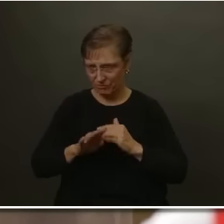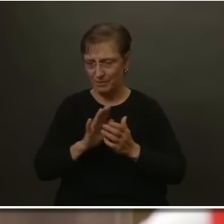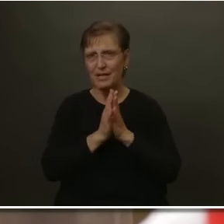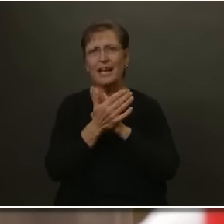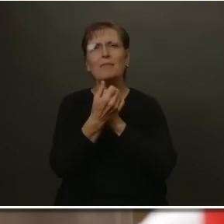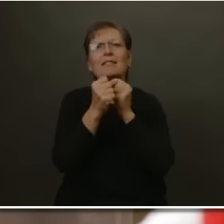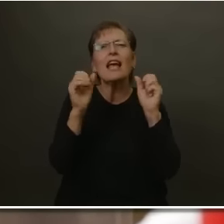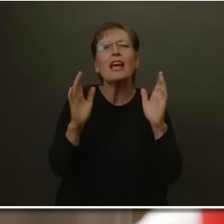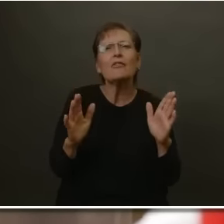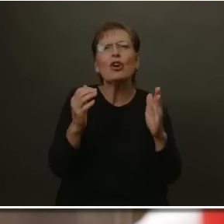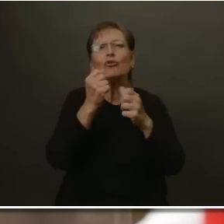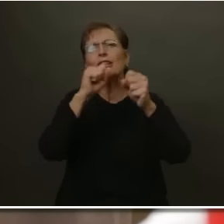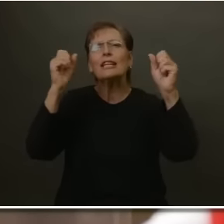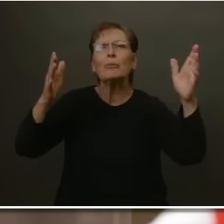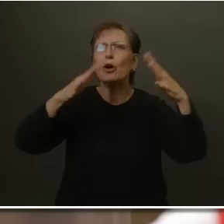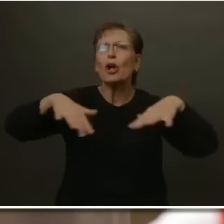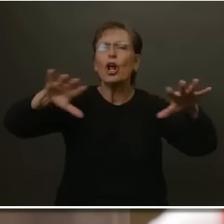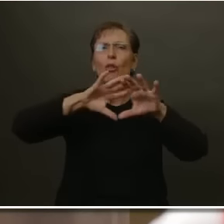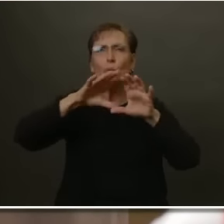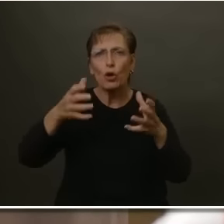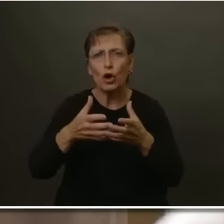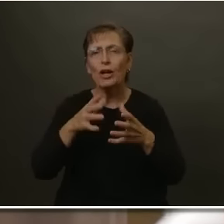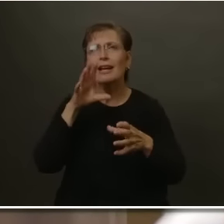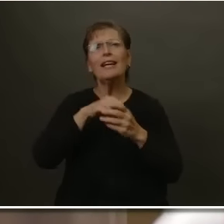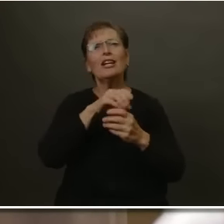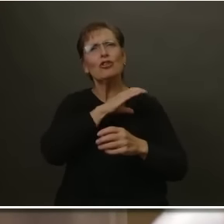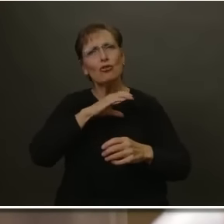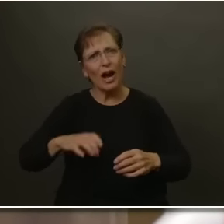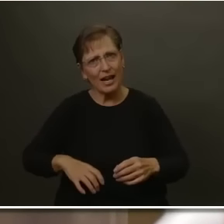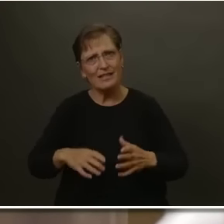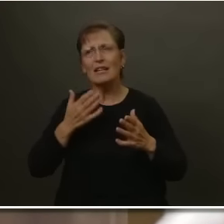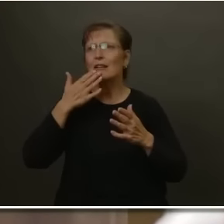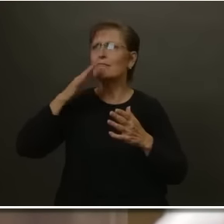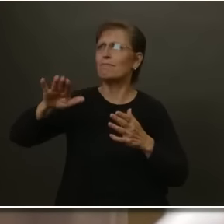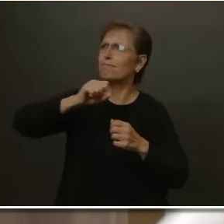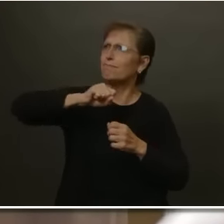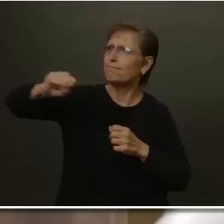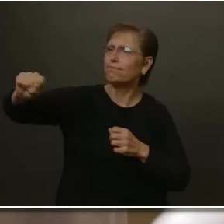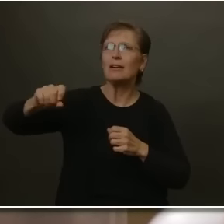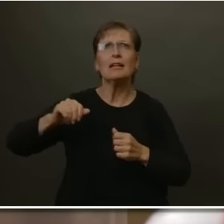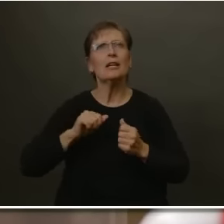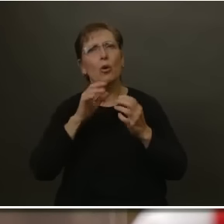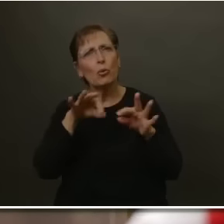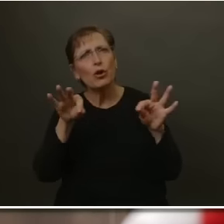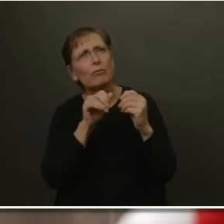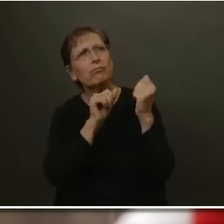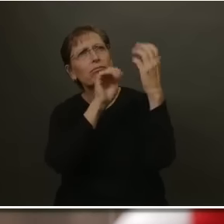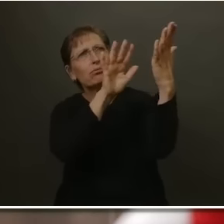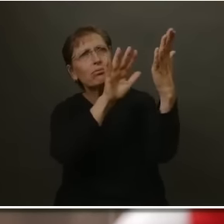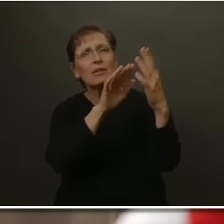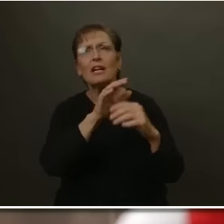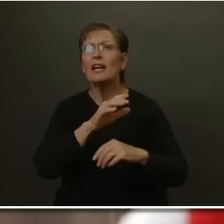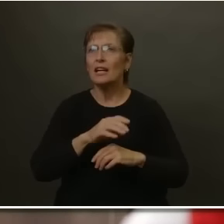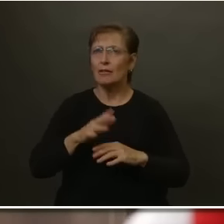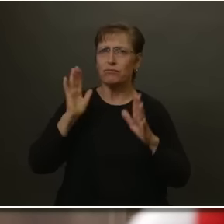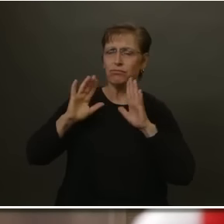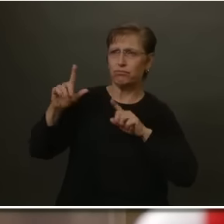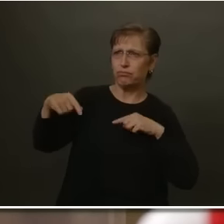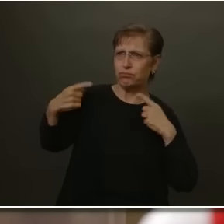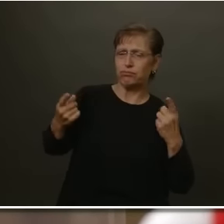you have delivered us from evil and made us worthy to stand before you. In Christ you have brought us out of error